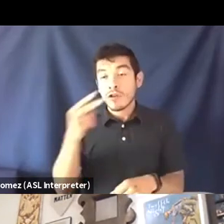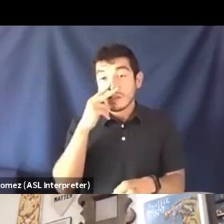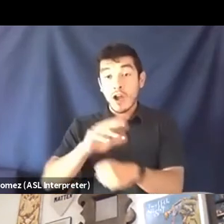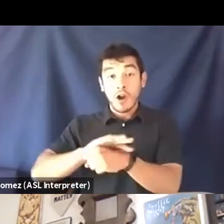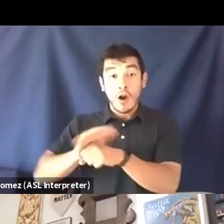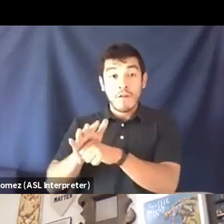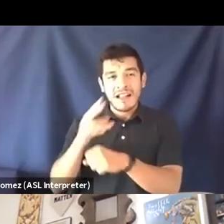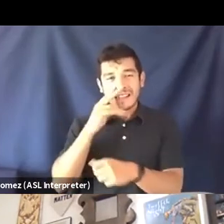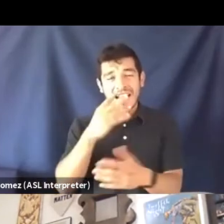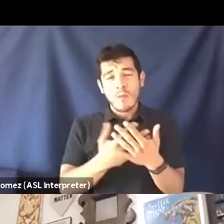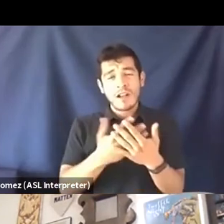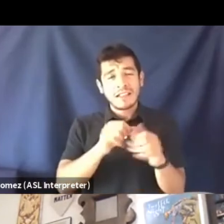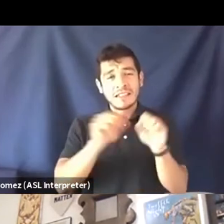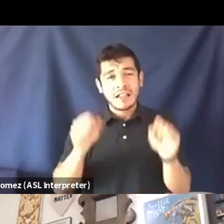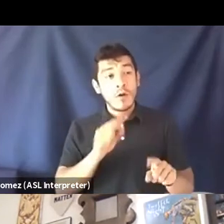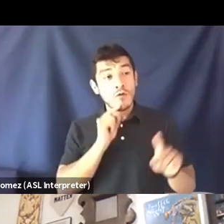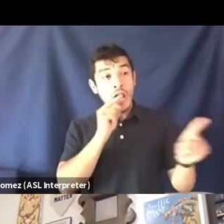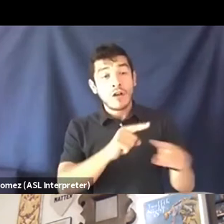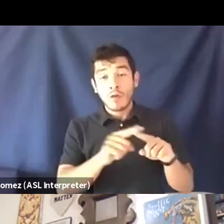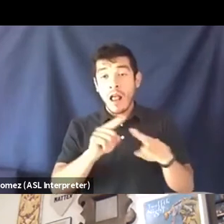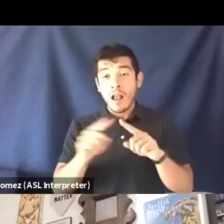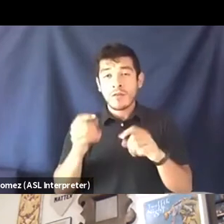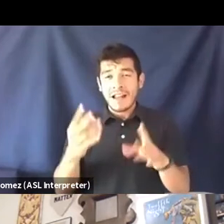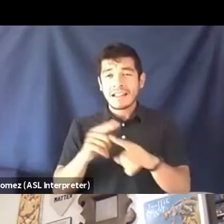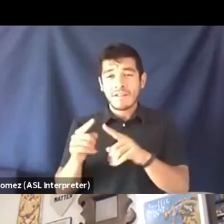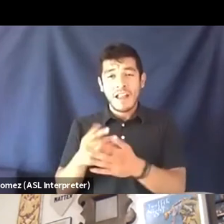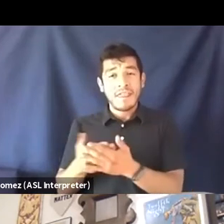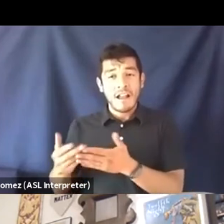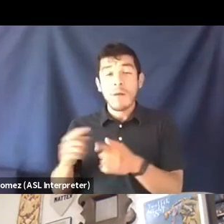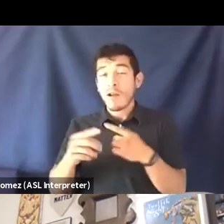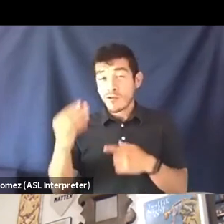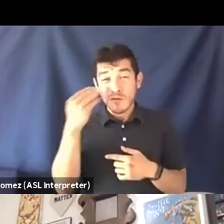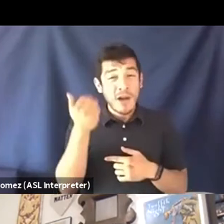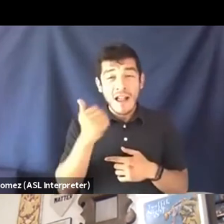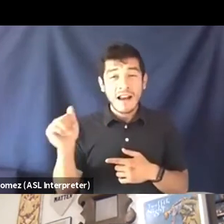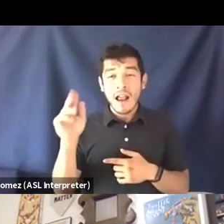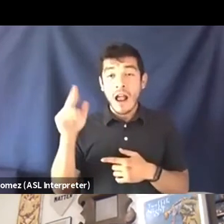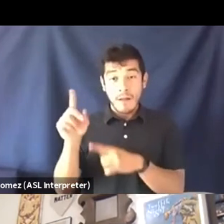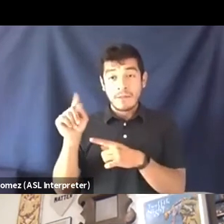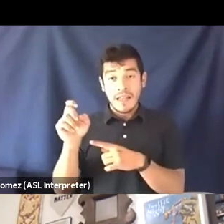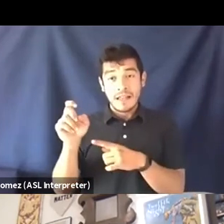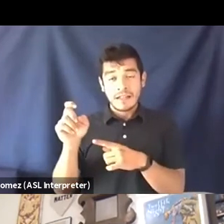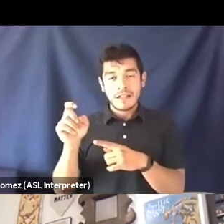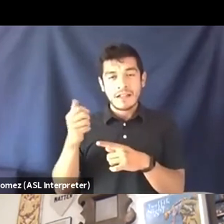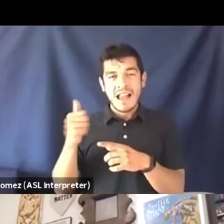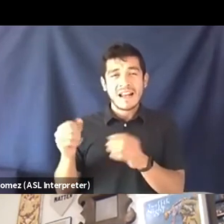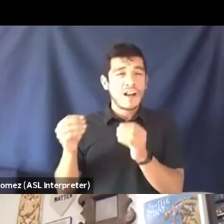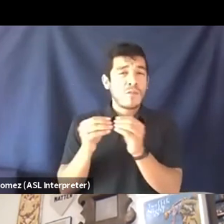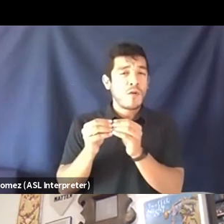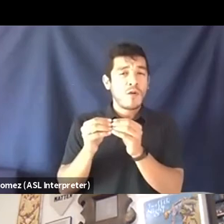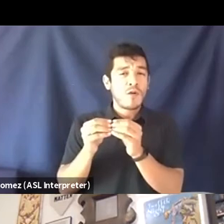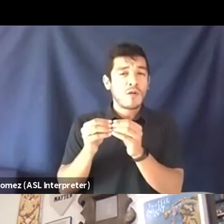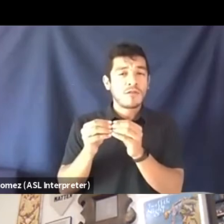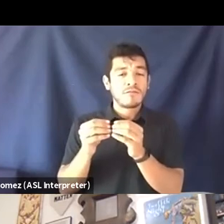to a lot of different things, but do we know if there's any update on the medical community with COVID and incarceration? Have